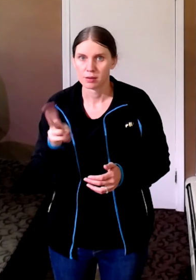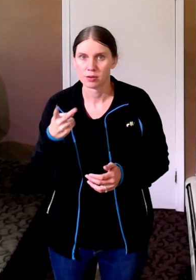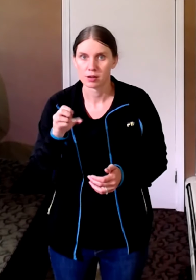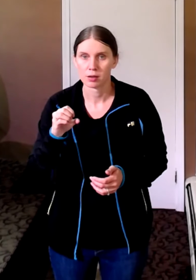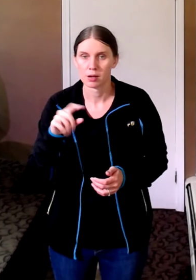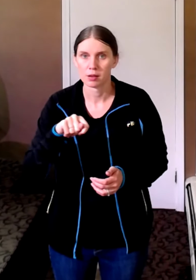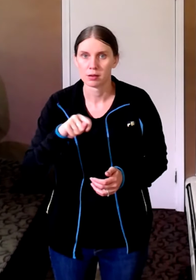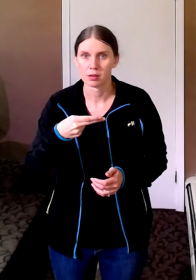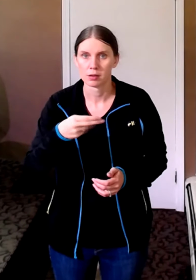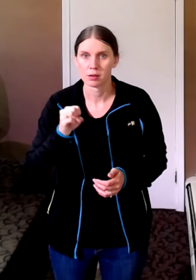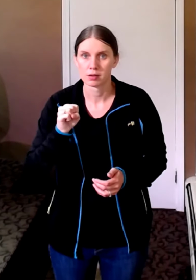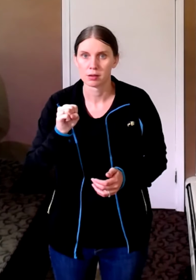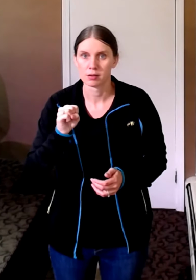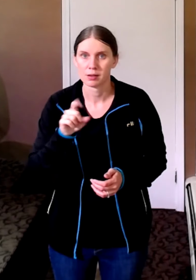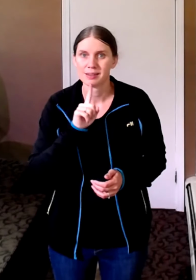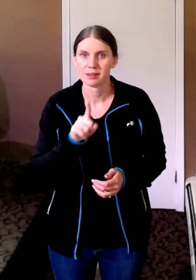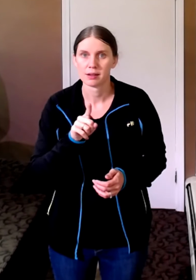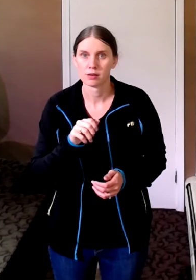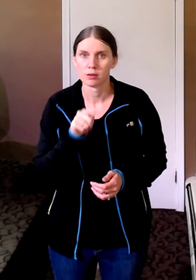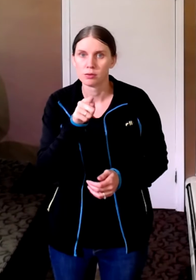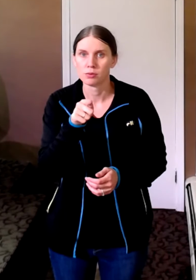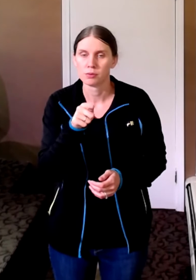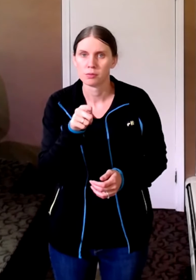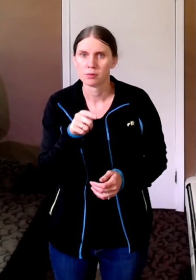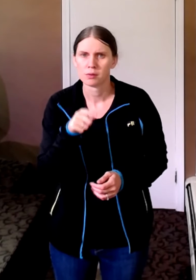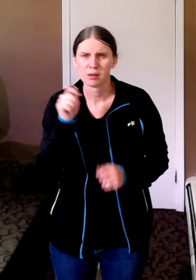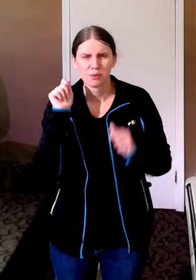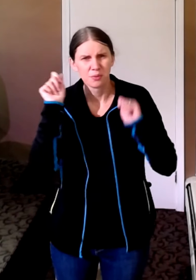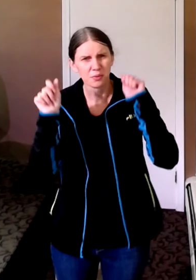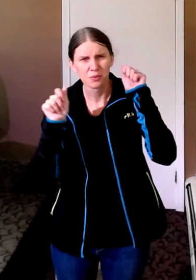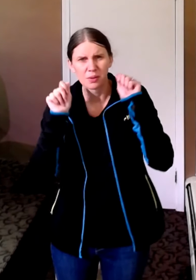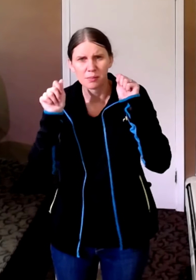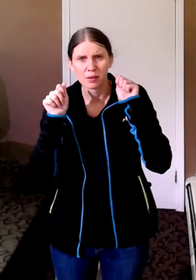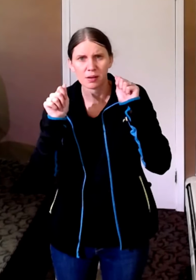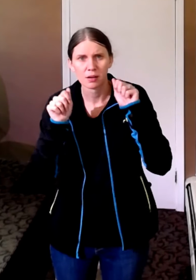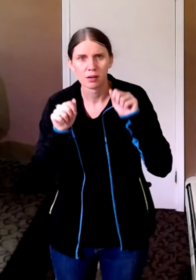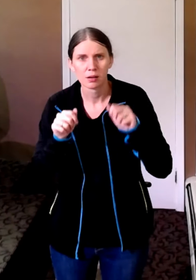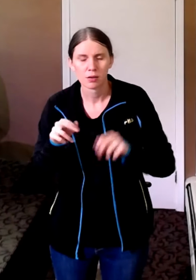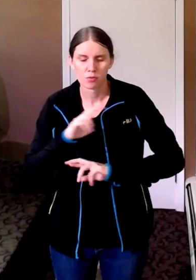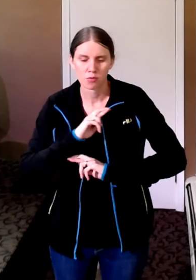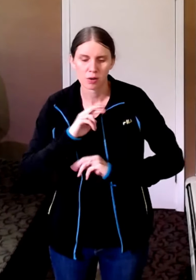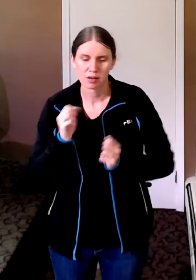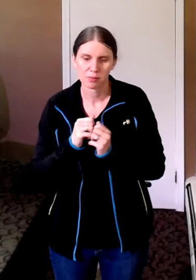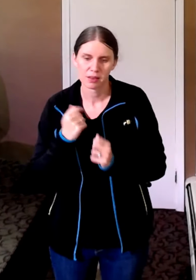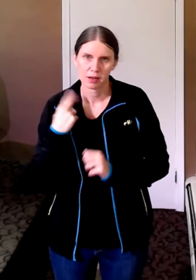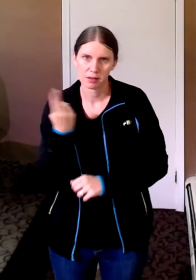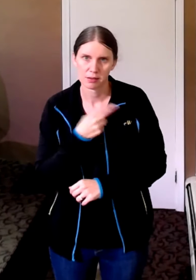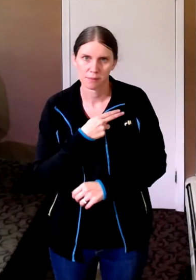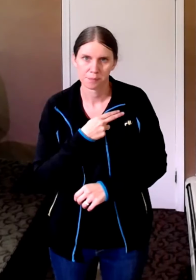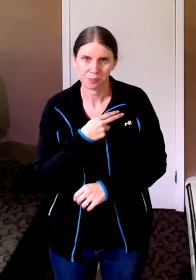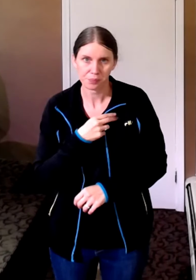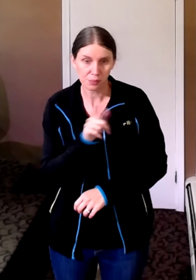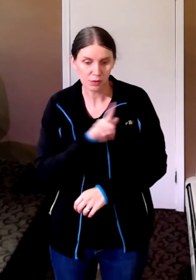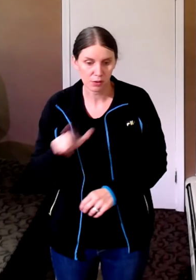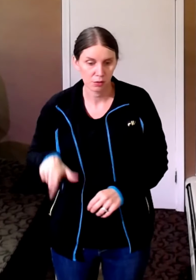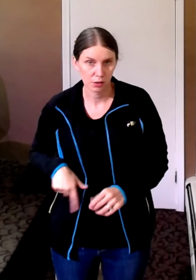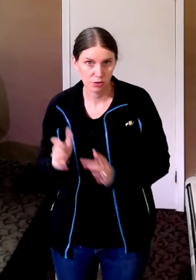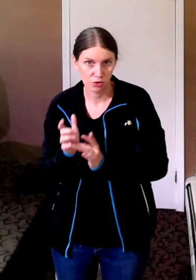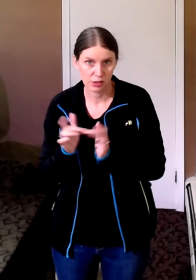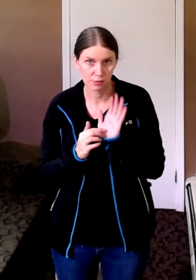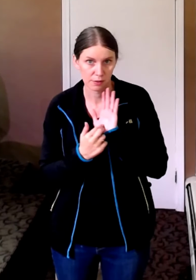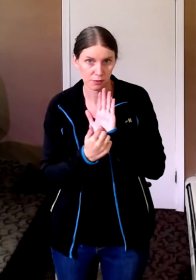2 Thessalonians 1:7, it says, you who are troubled, rest with us. When the Lord Jesus shall